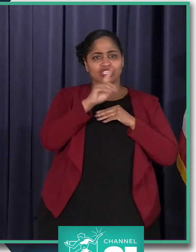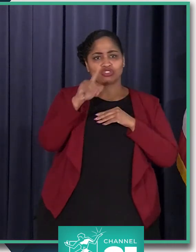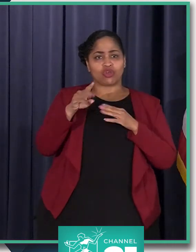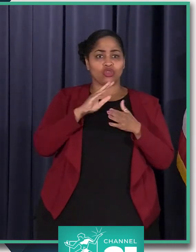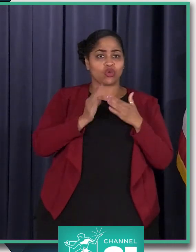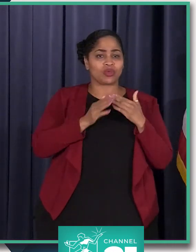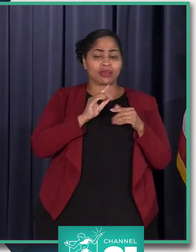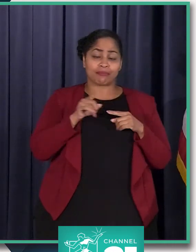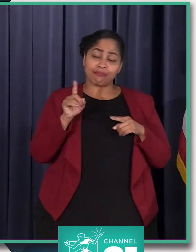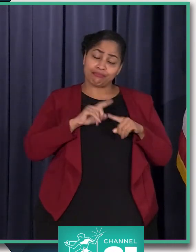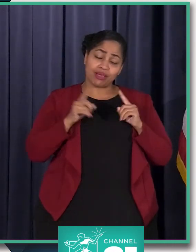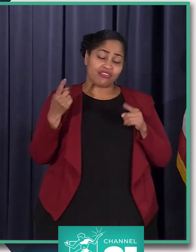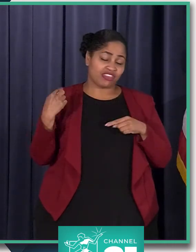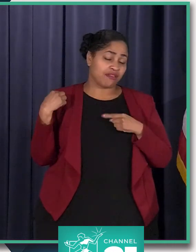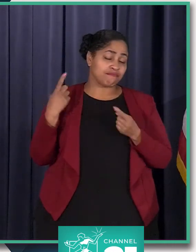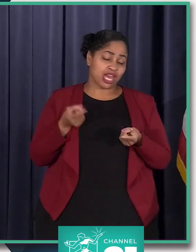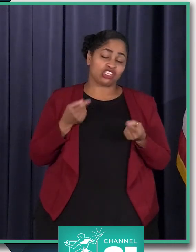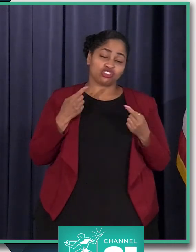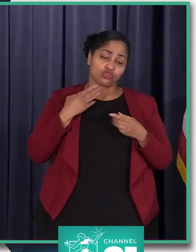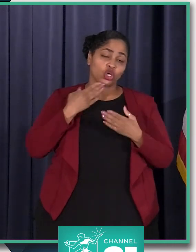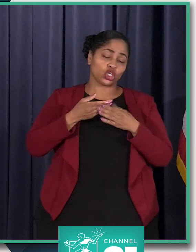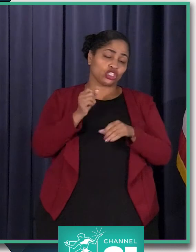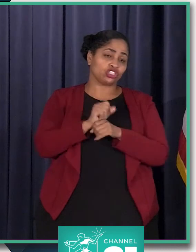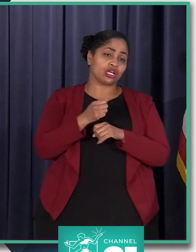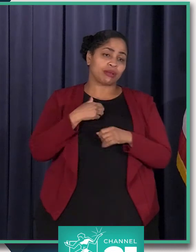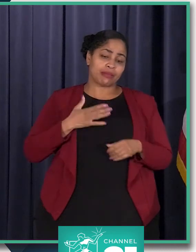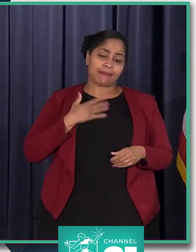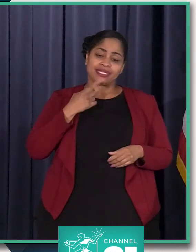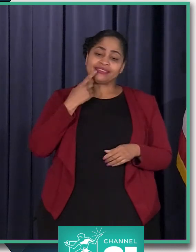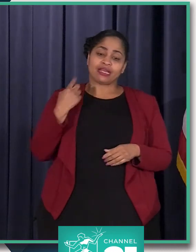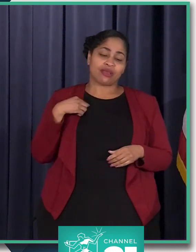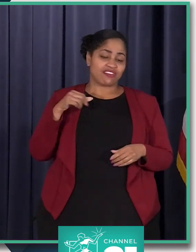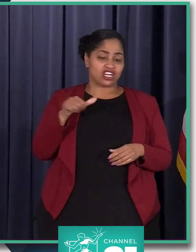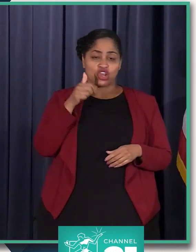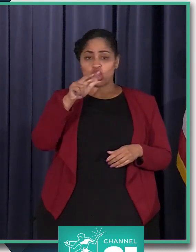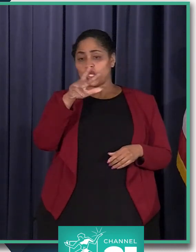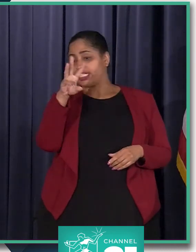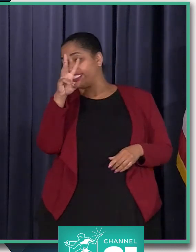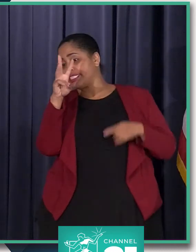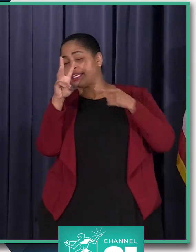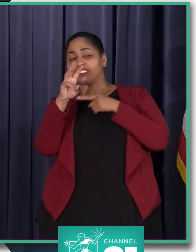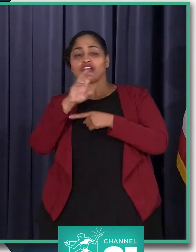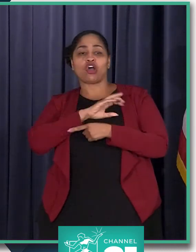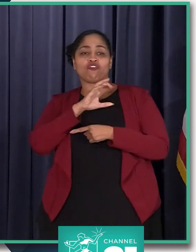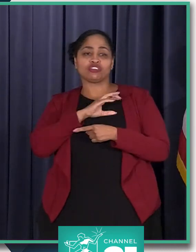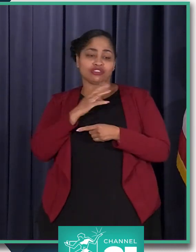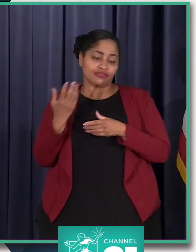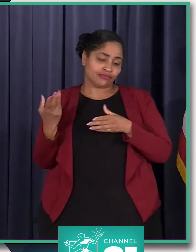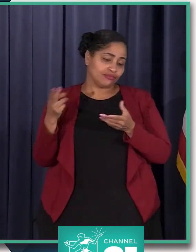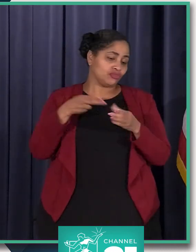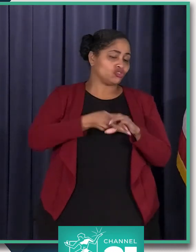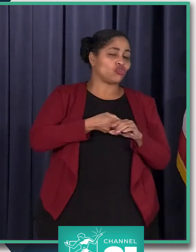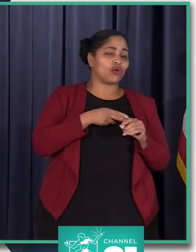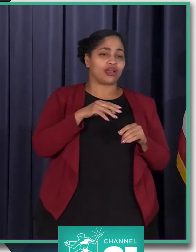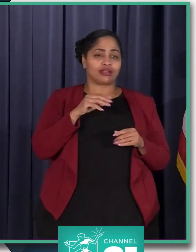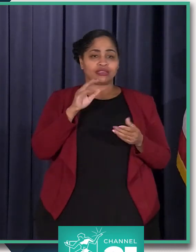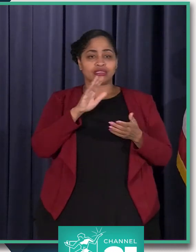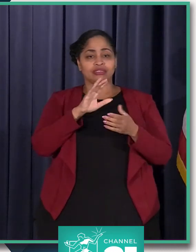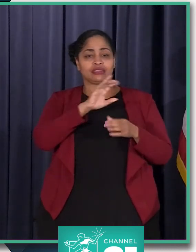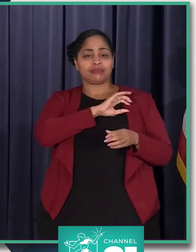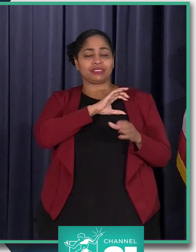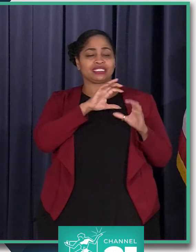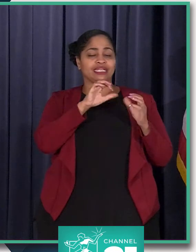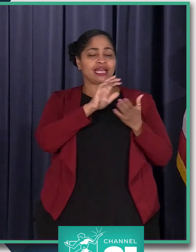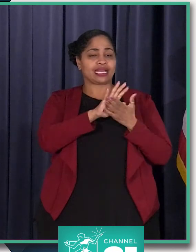they have managed to do a good job. I'm glad to say we got another 36 officers entering the police academy this month.